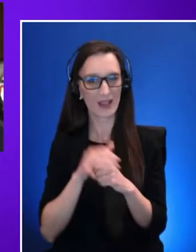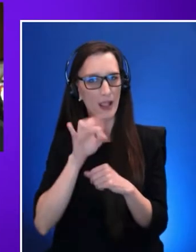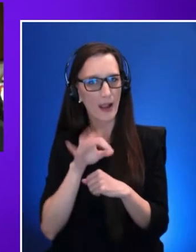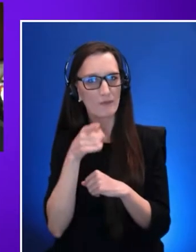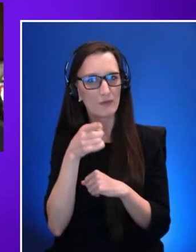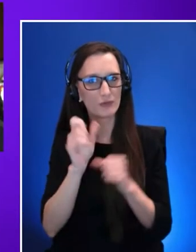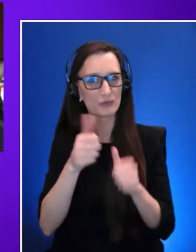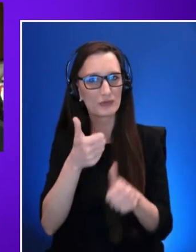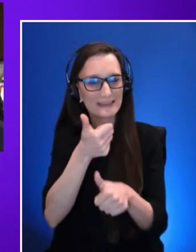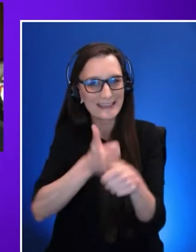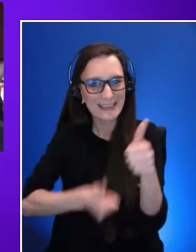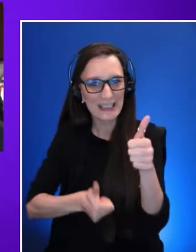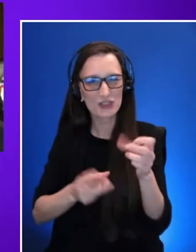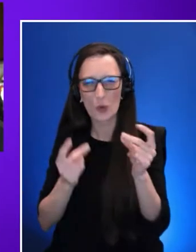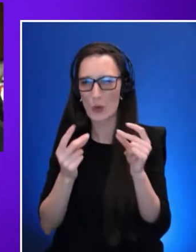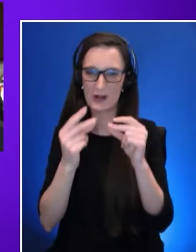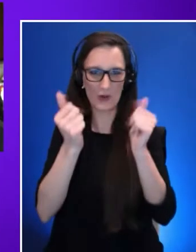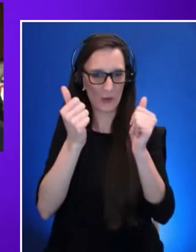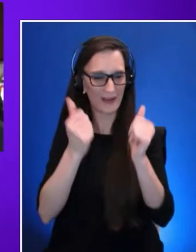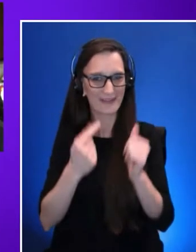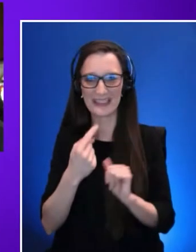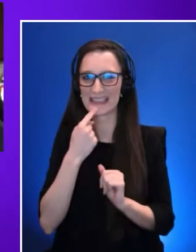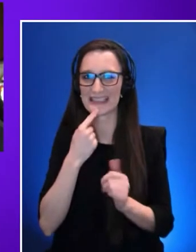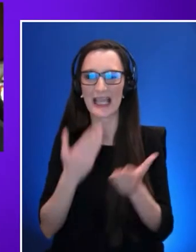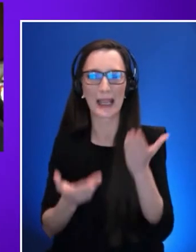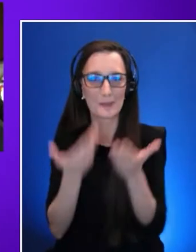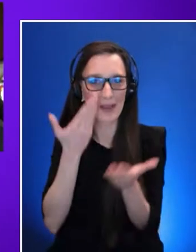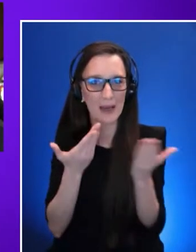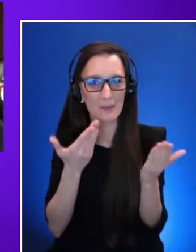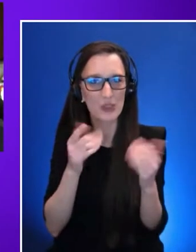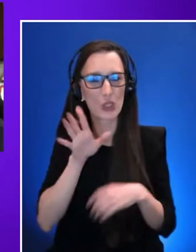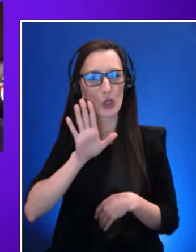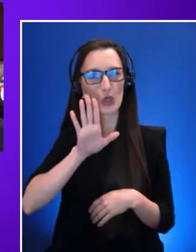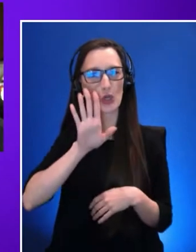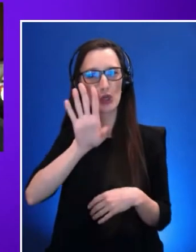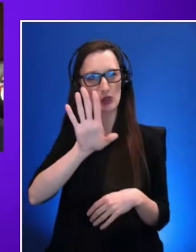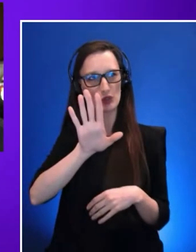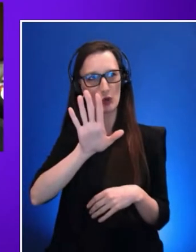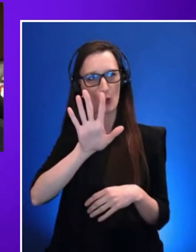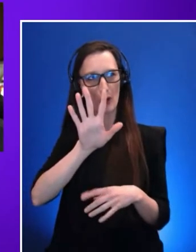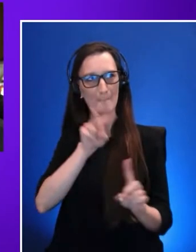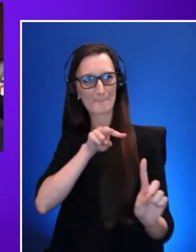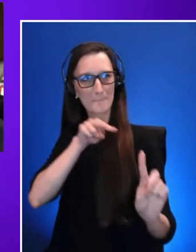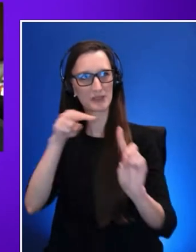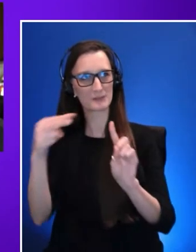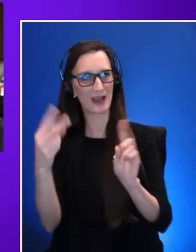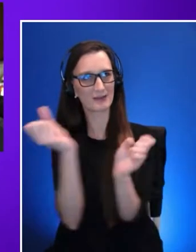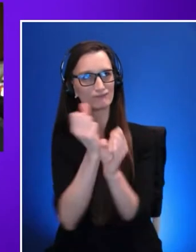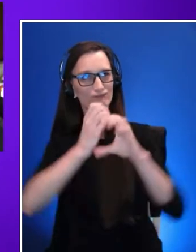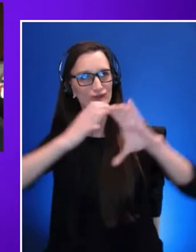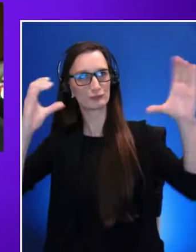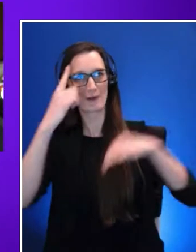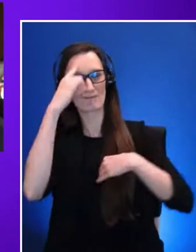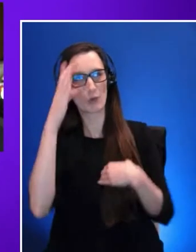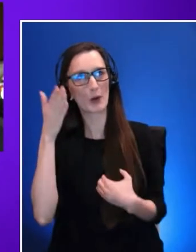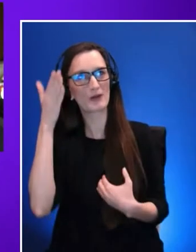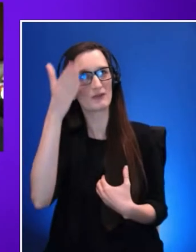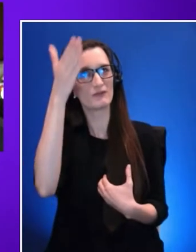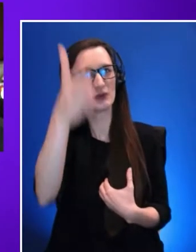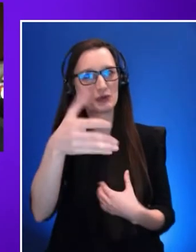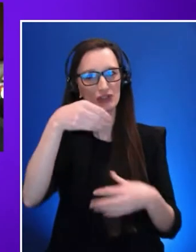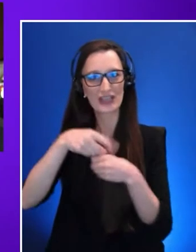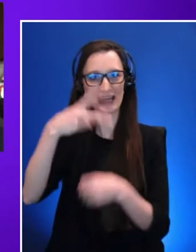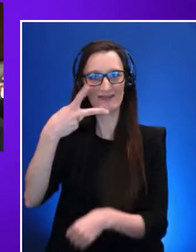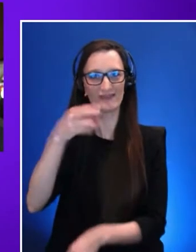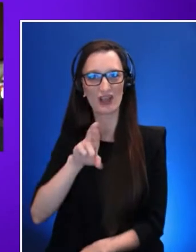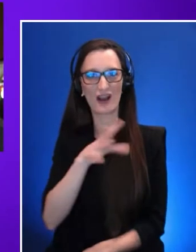quickly say perhaps what you see as the future of haptics in VR in the entertainment industry.